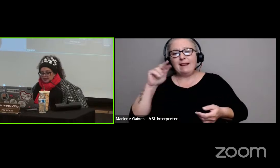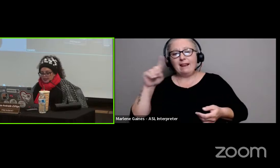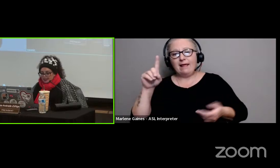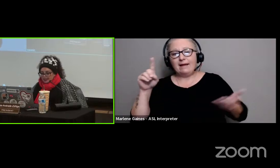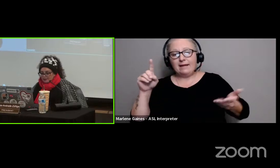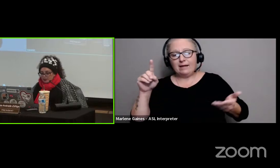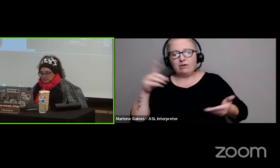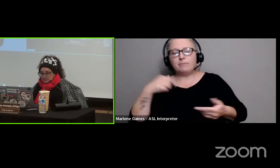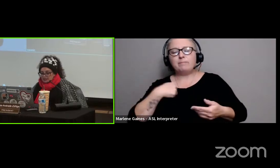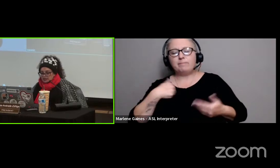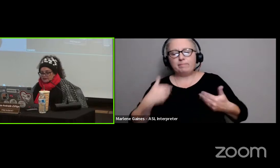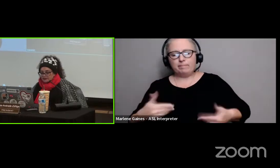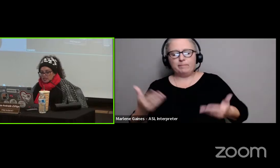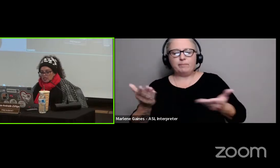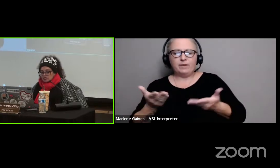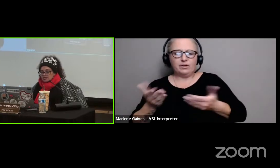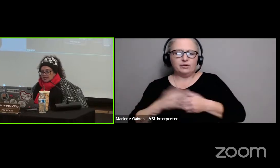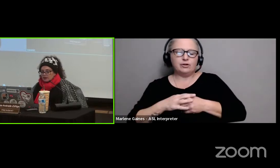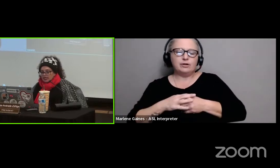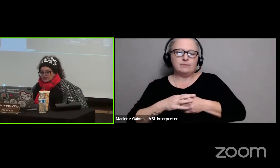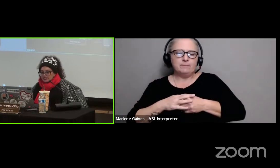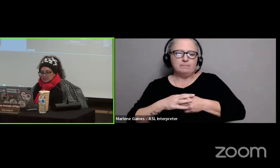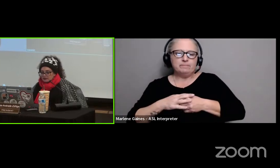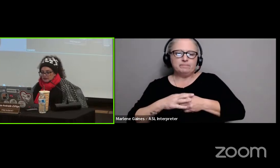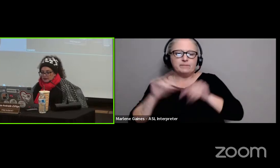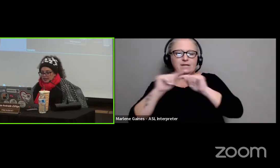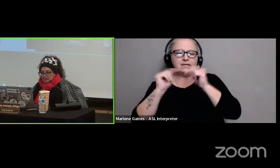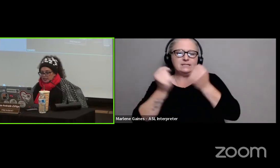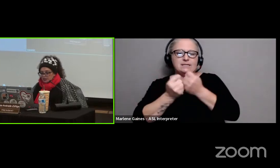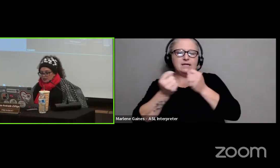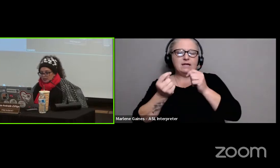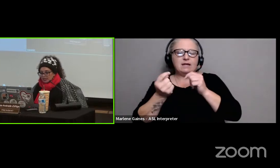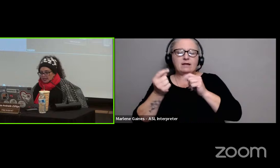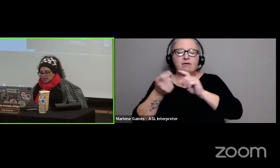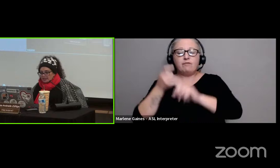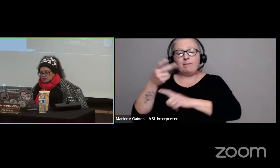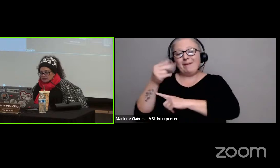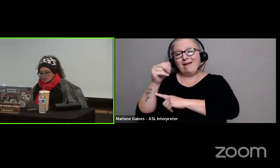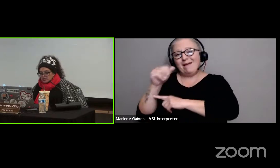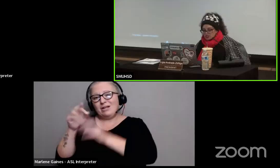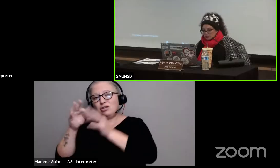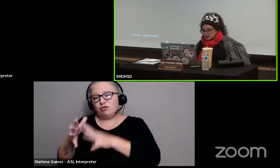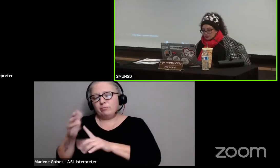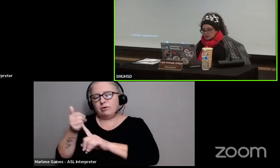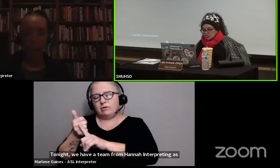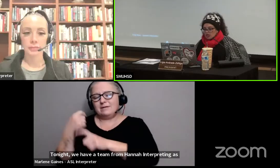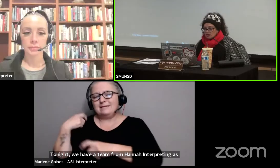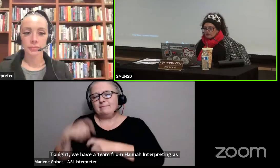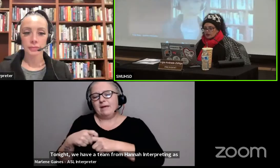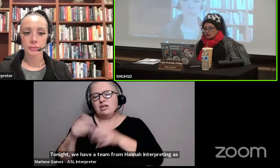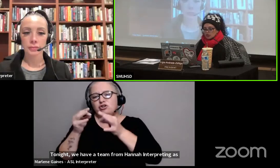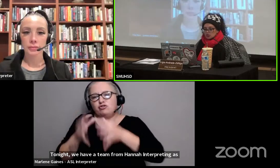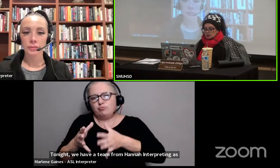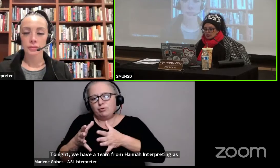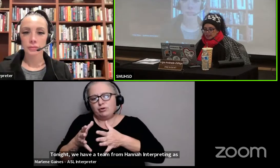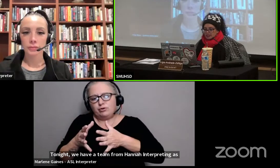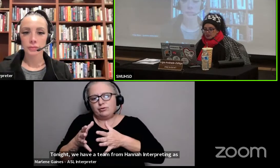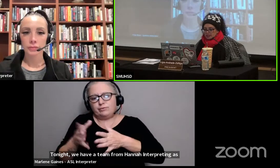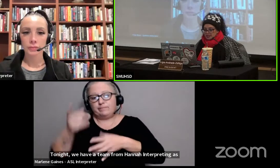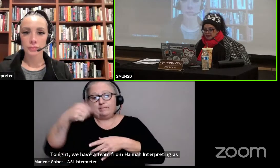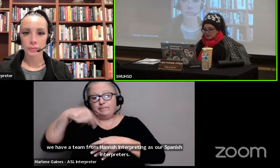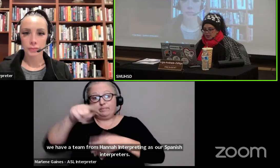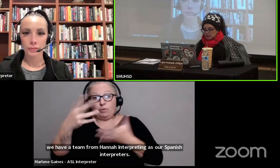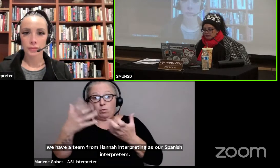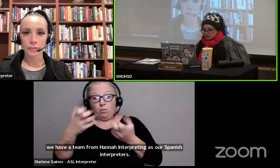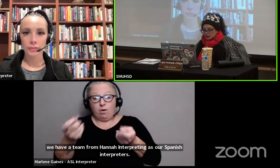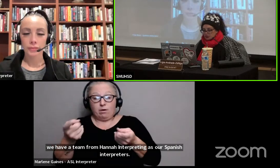And I am present. Tonight, we have a team from Hannah Interpreting as our Spanish interpreters. For those who would like to